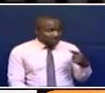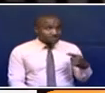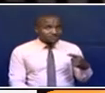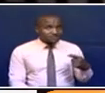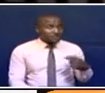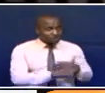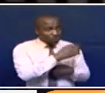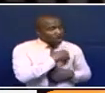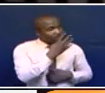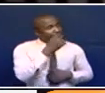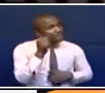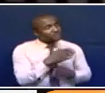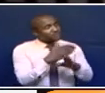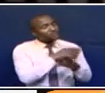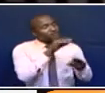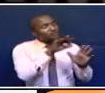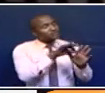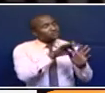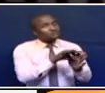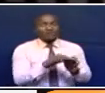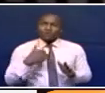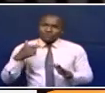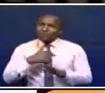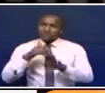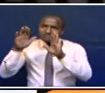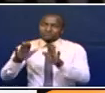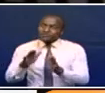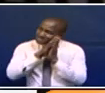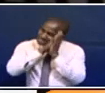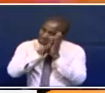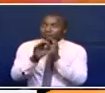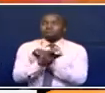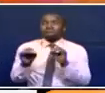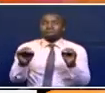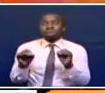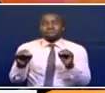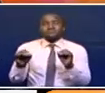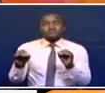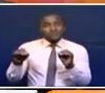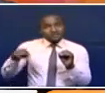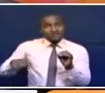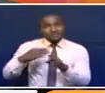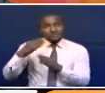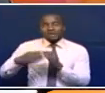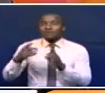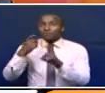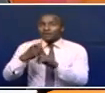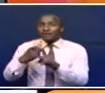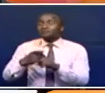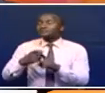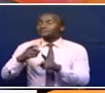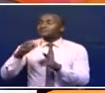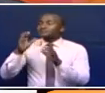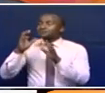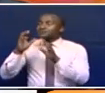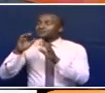You have 4 months to the general election. Already you've been campaigning. We've not been asleep. This weekend I've been Kwale. My friend Raila have been Kilifi. I think